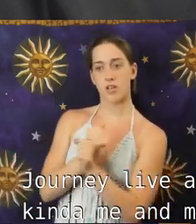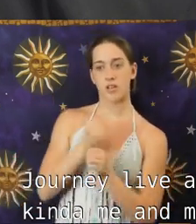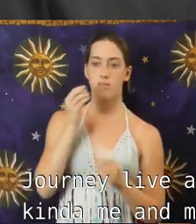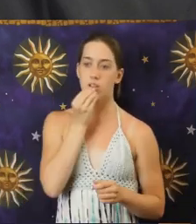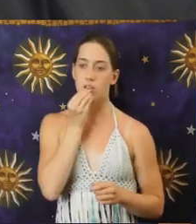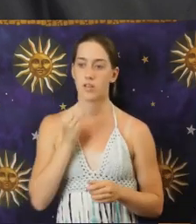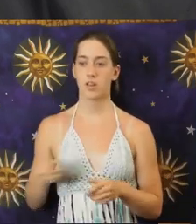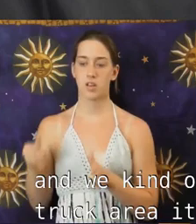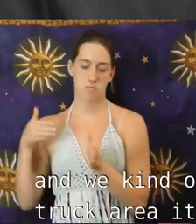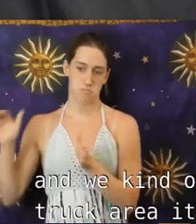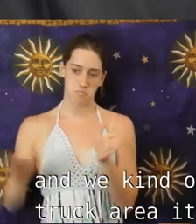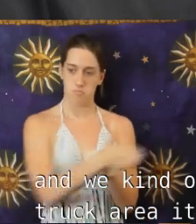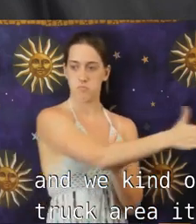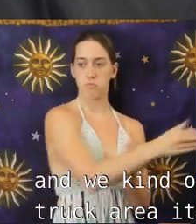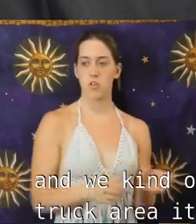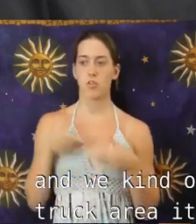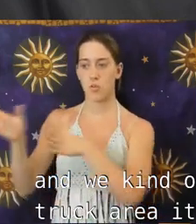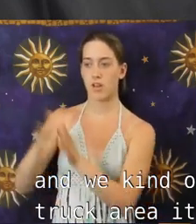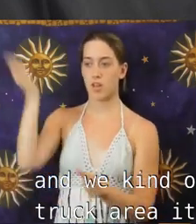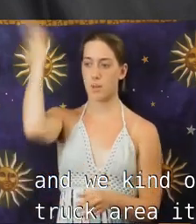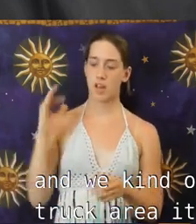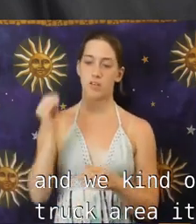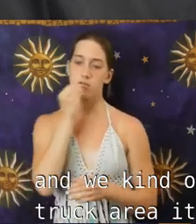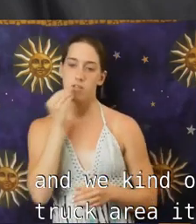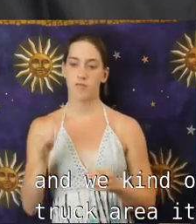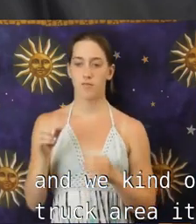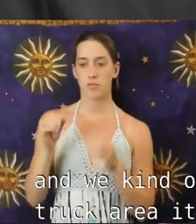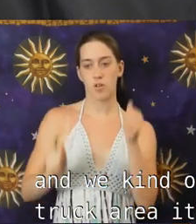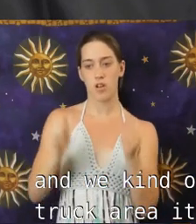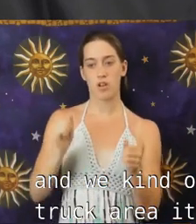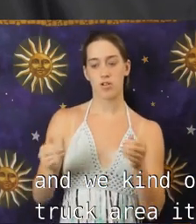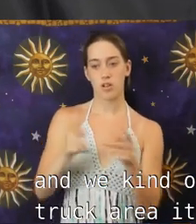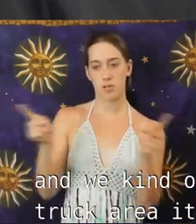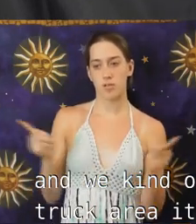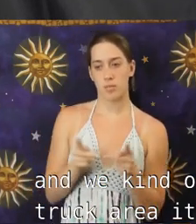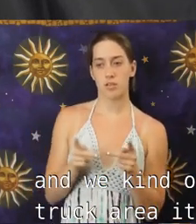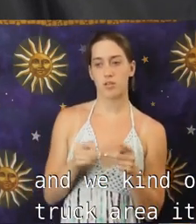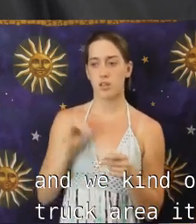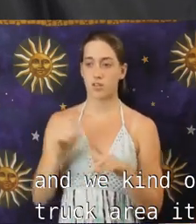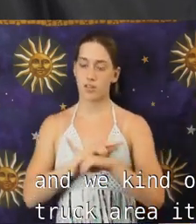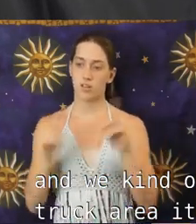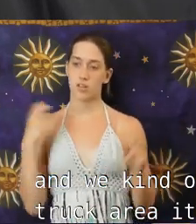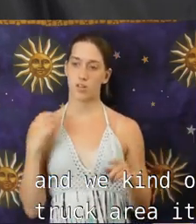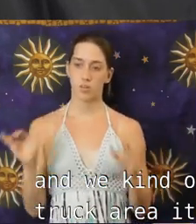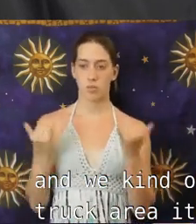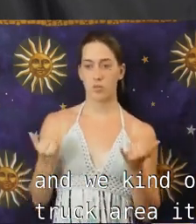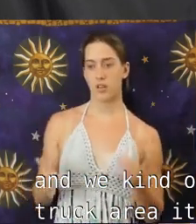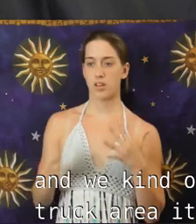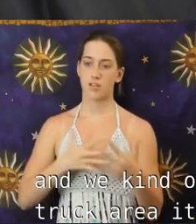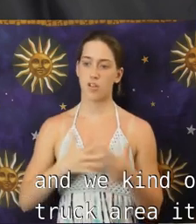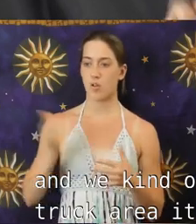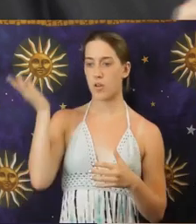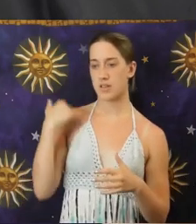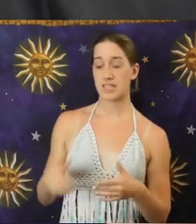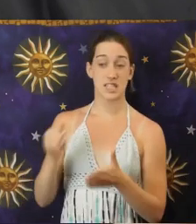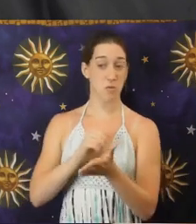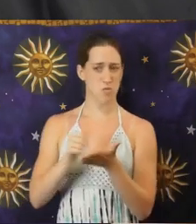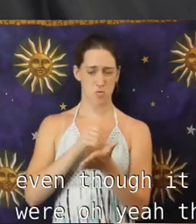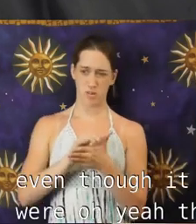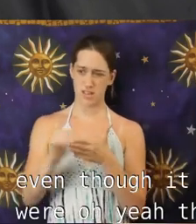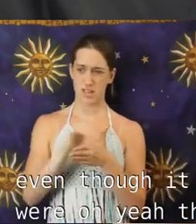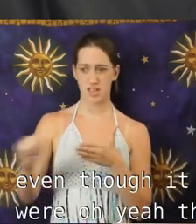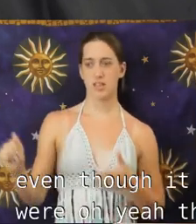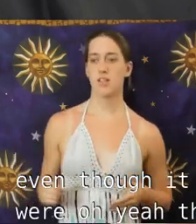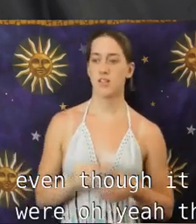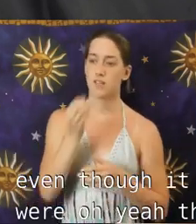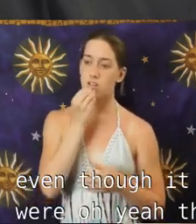our way to get food, and we kind of passed them on our way to the back food truck area, So another really cool thing about the festival,